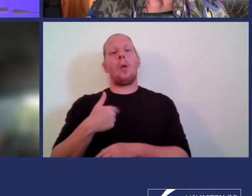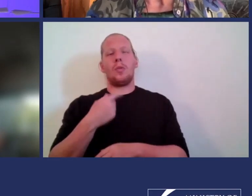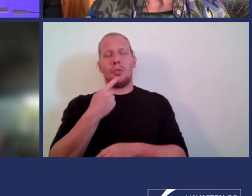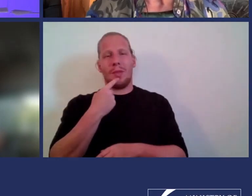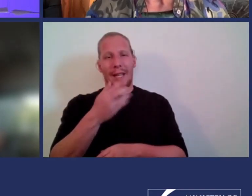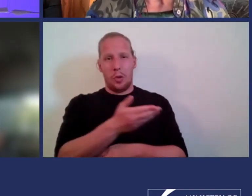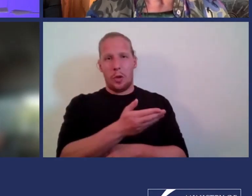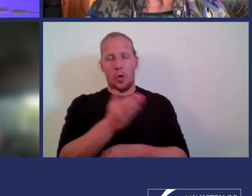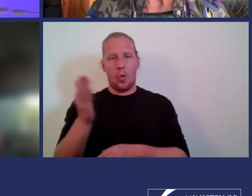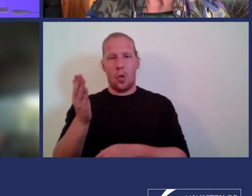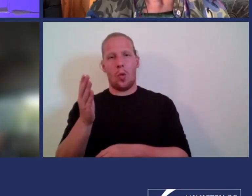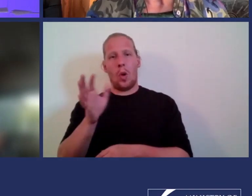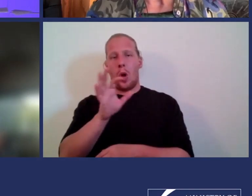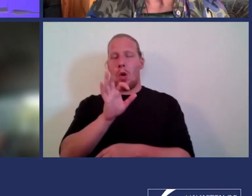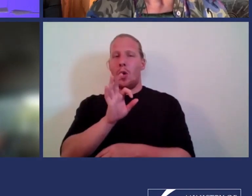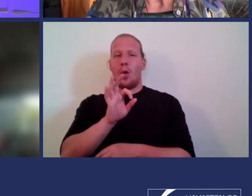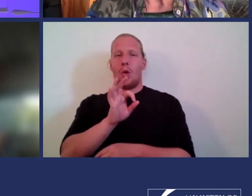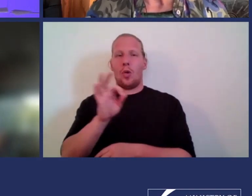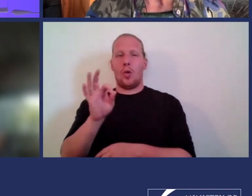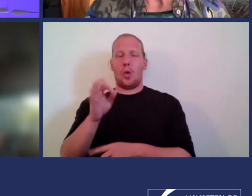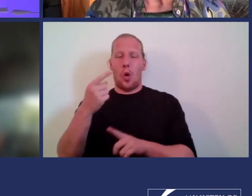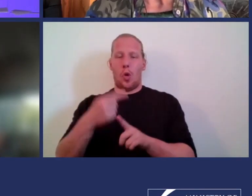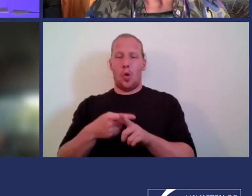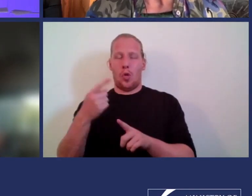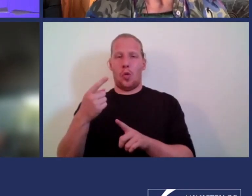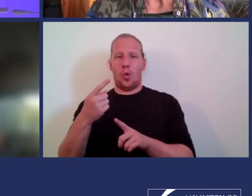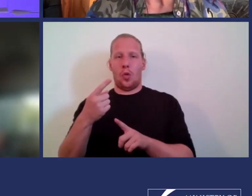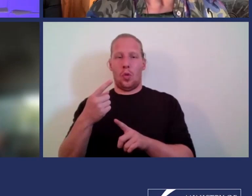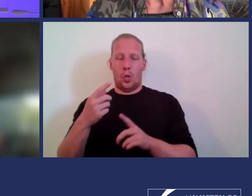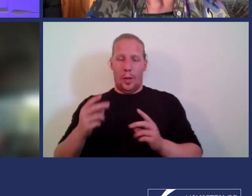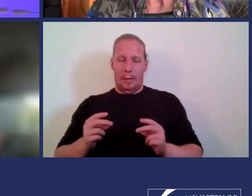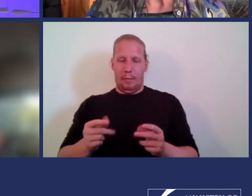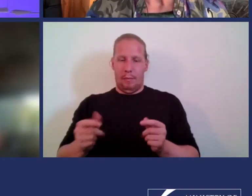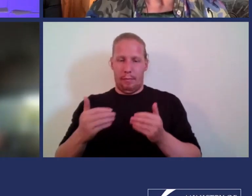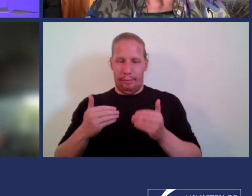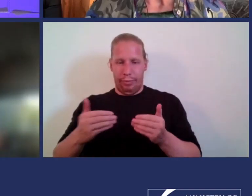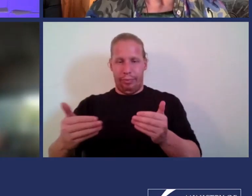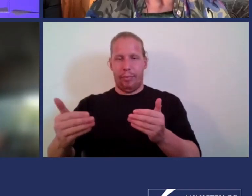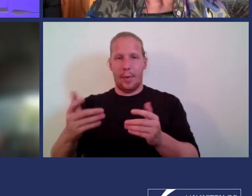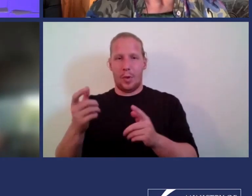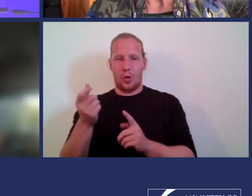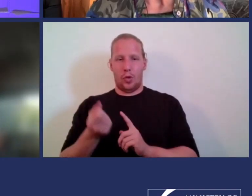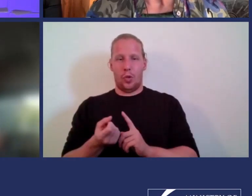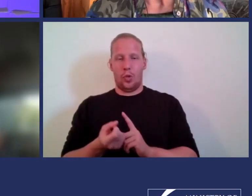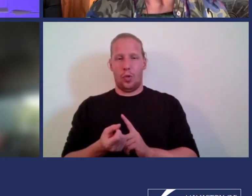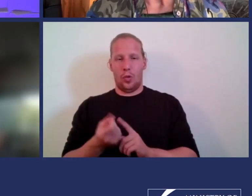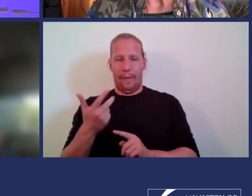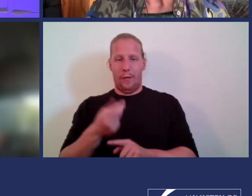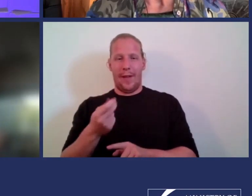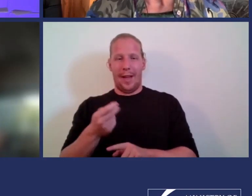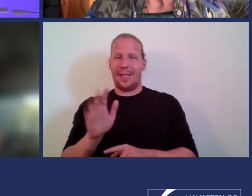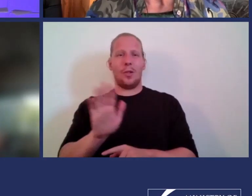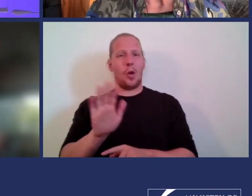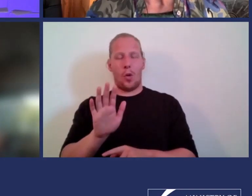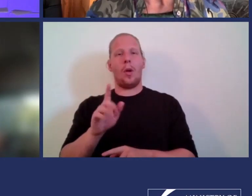no corners cut with the making of this vaccine. It has gone through all the trials that medications and other vaccines